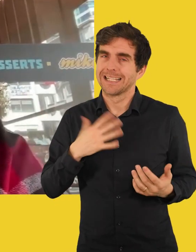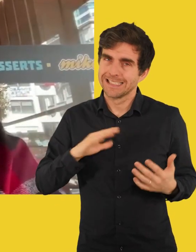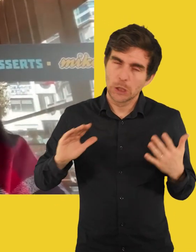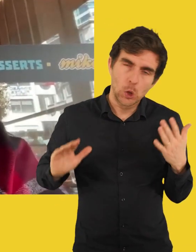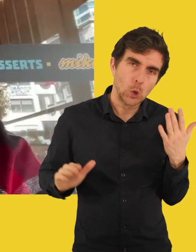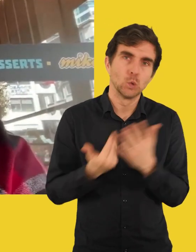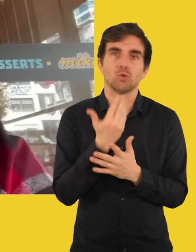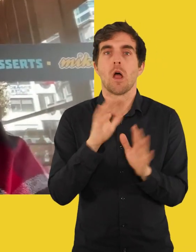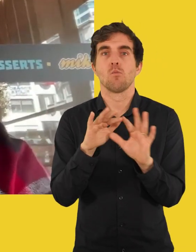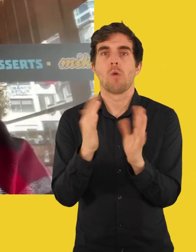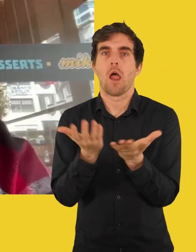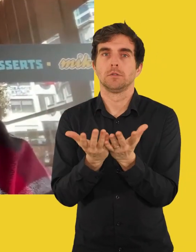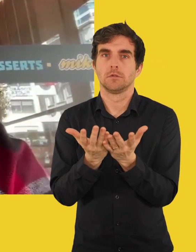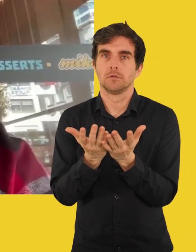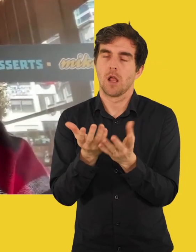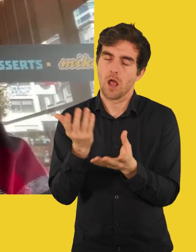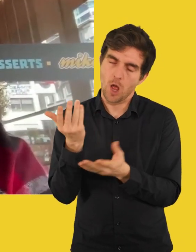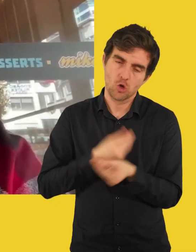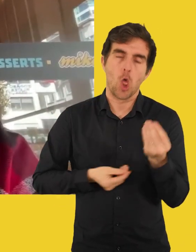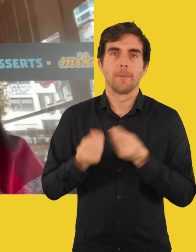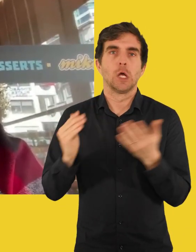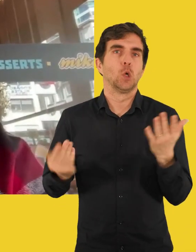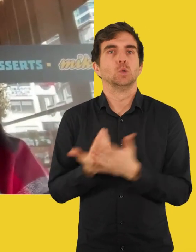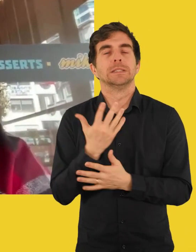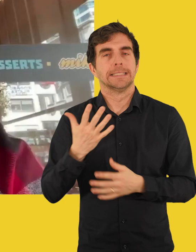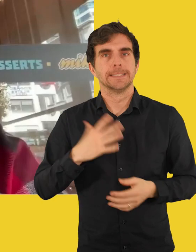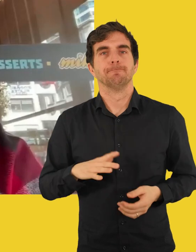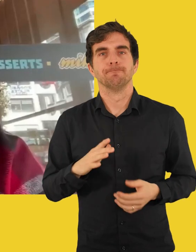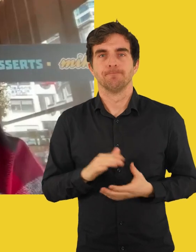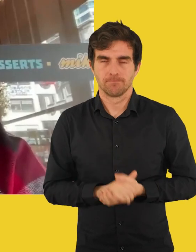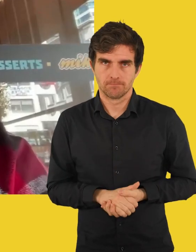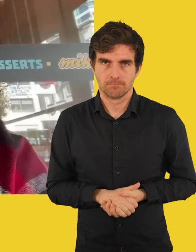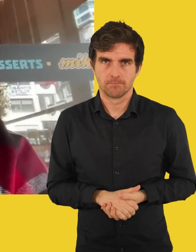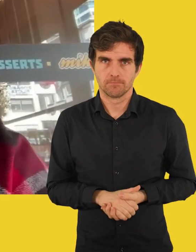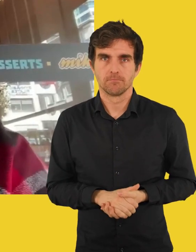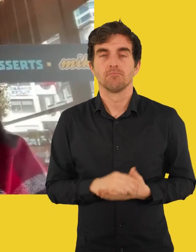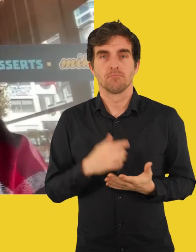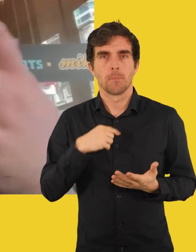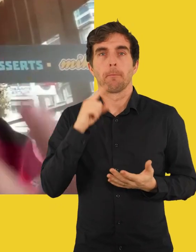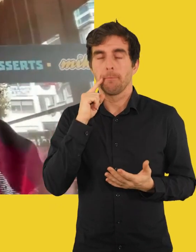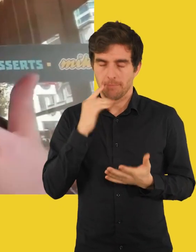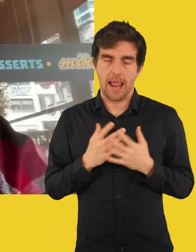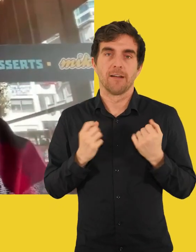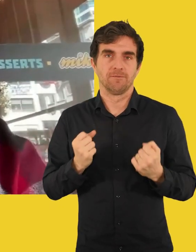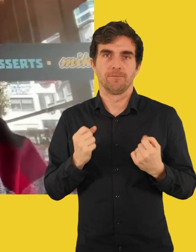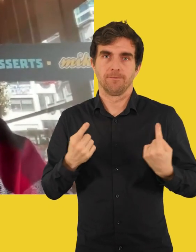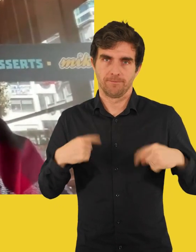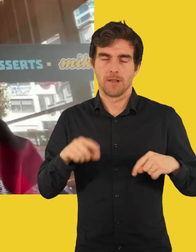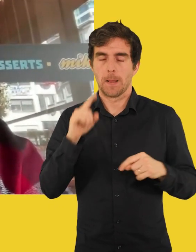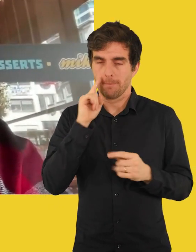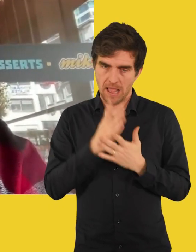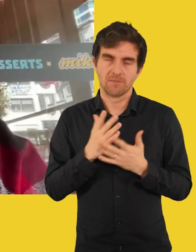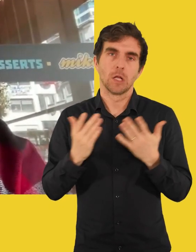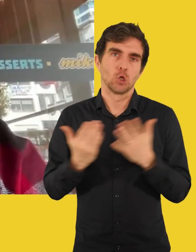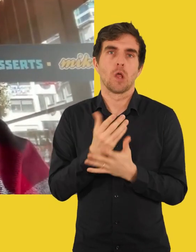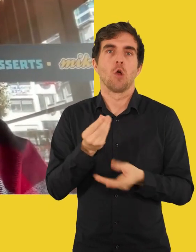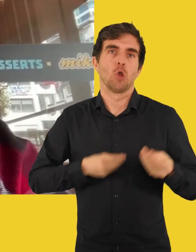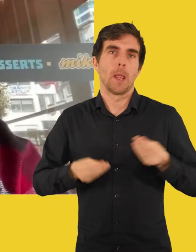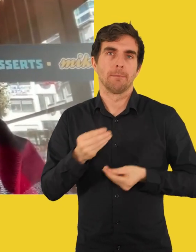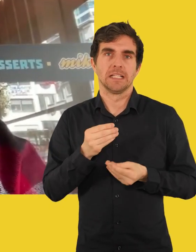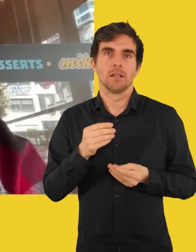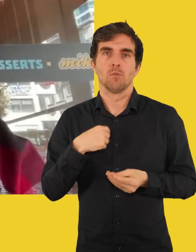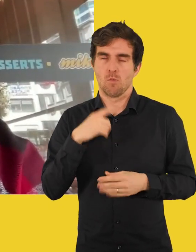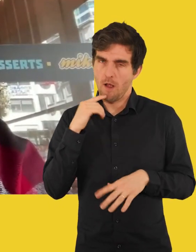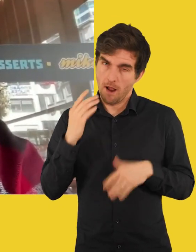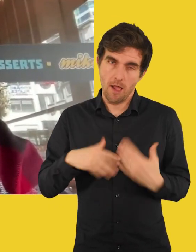finally, today we need a new world, new economy. We really believe this. We